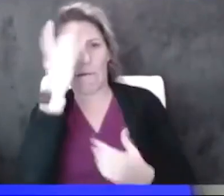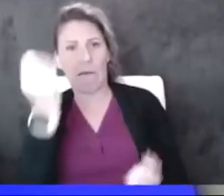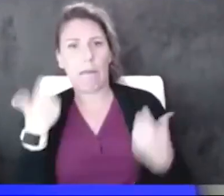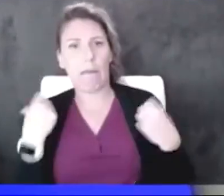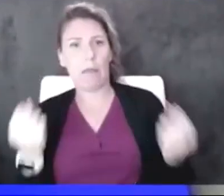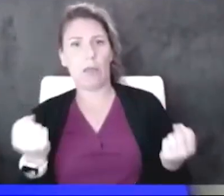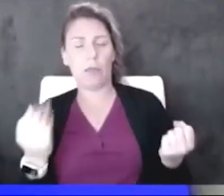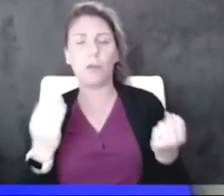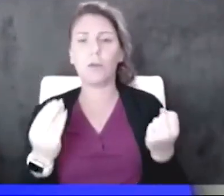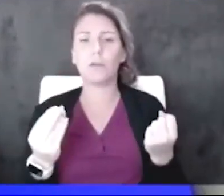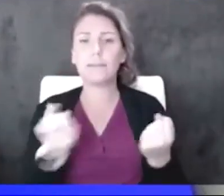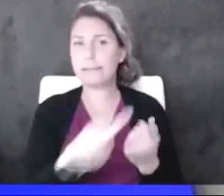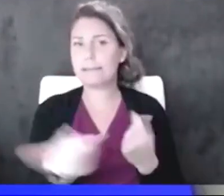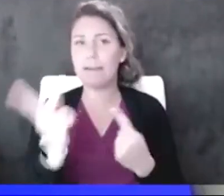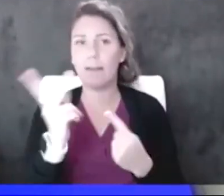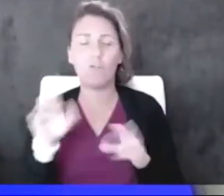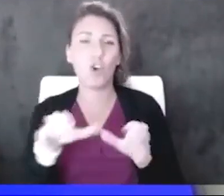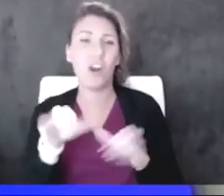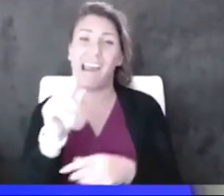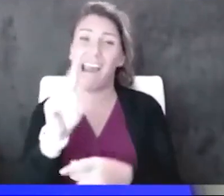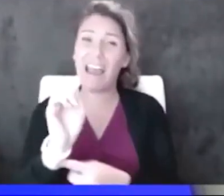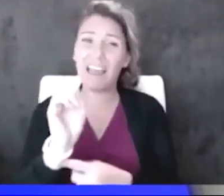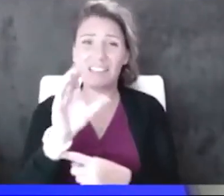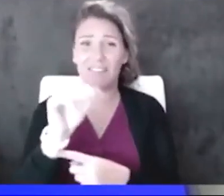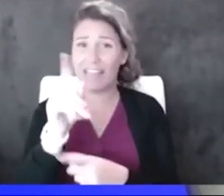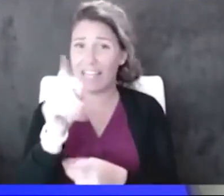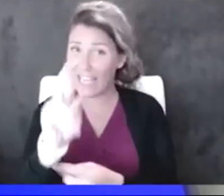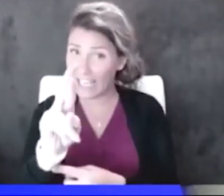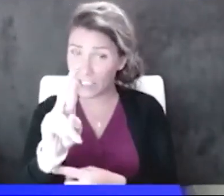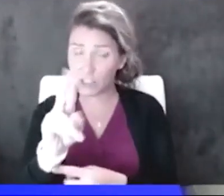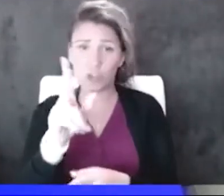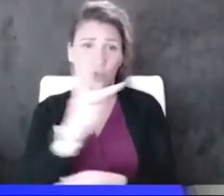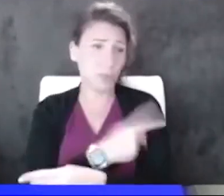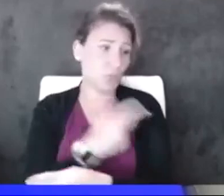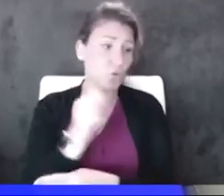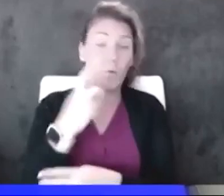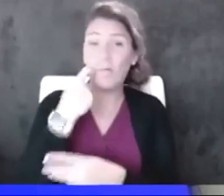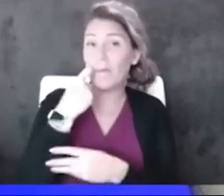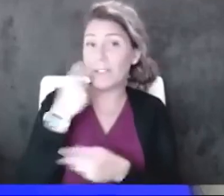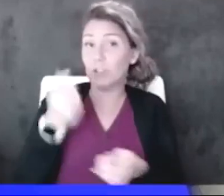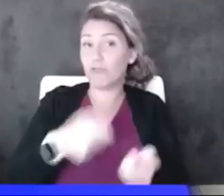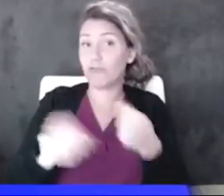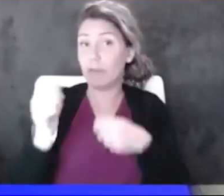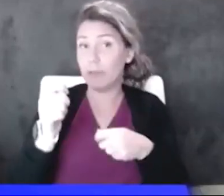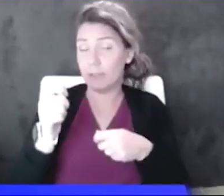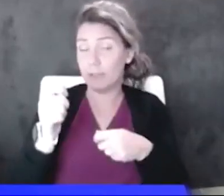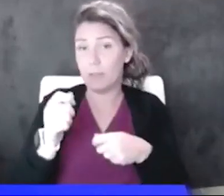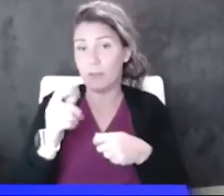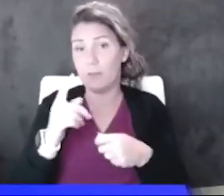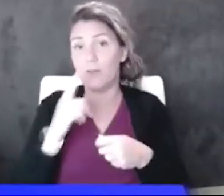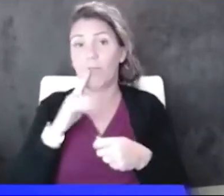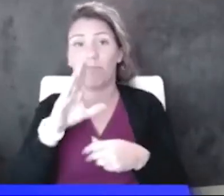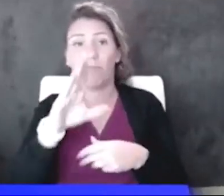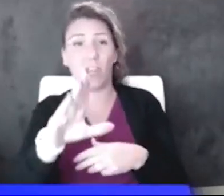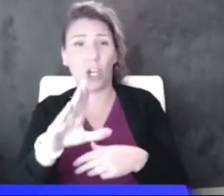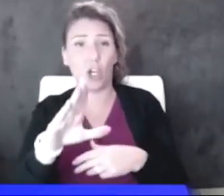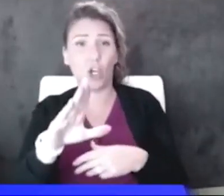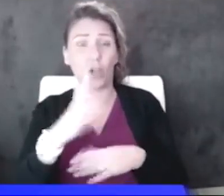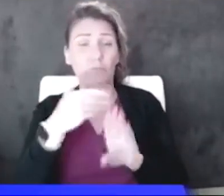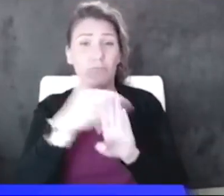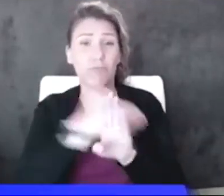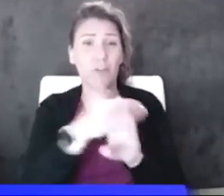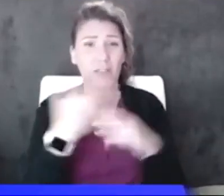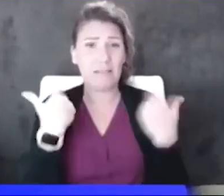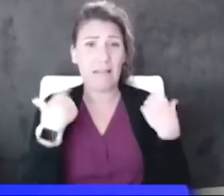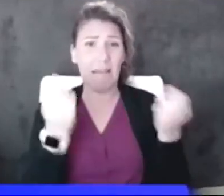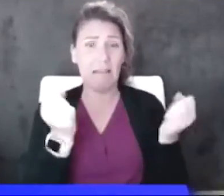active cancer patients or have had recent transplant. Their underlying health conditions are probably what have brought them